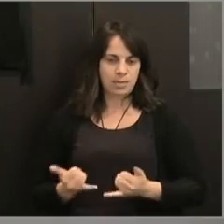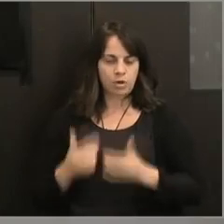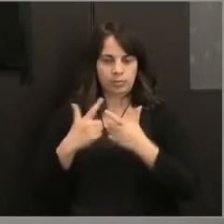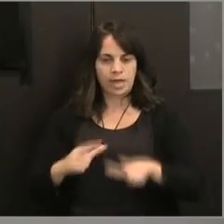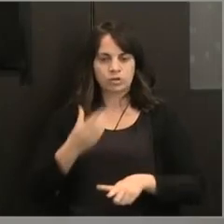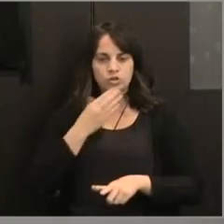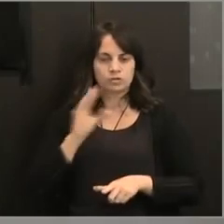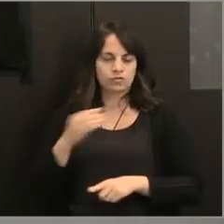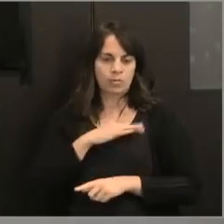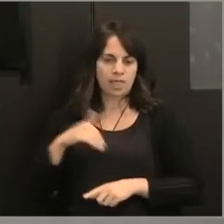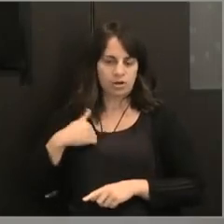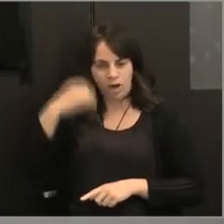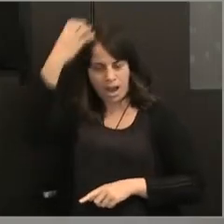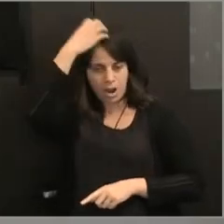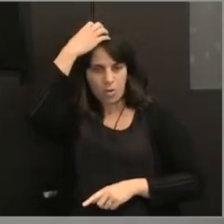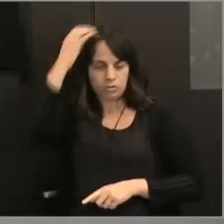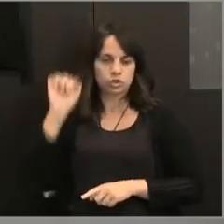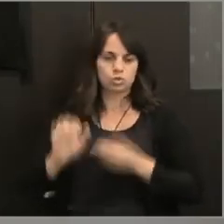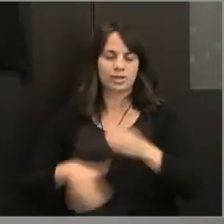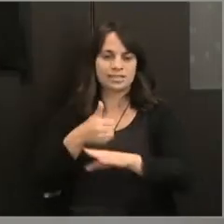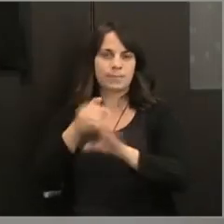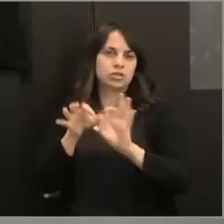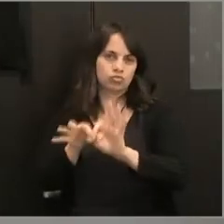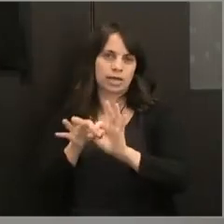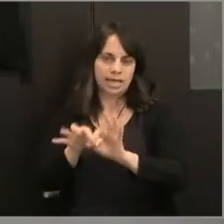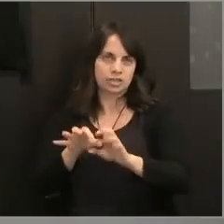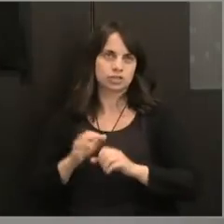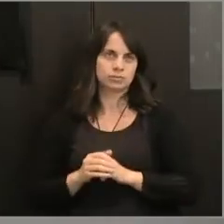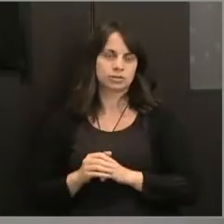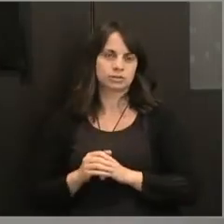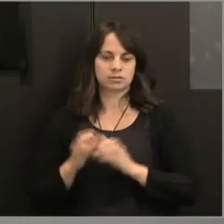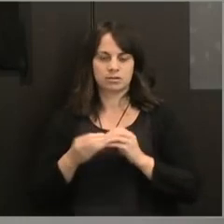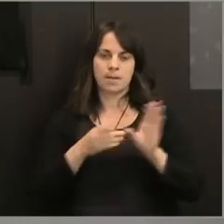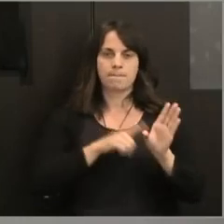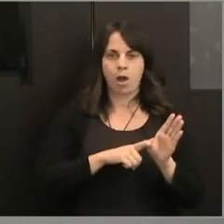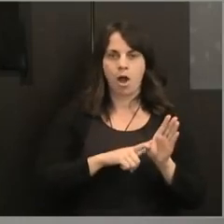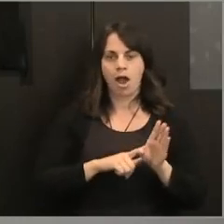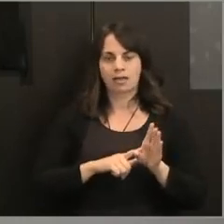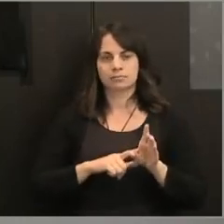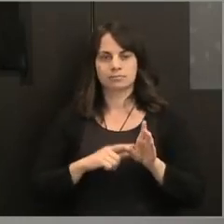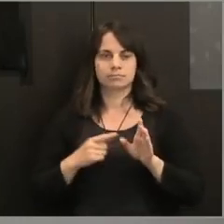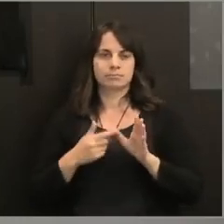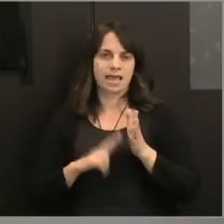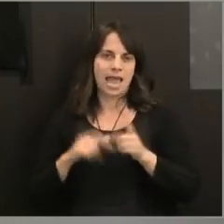the Crown is to establish relationships that are by and for Māori.